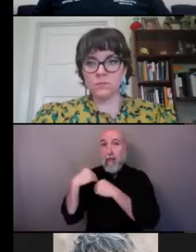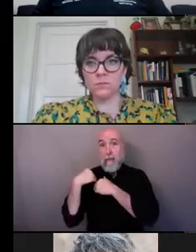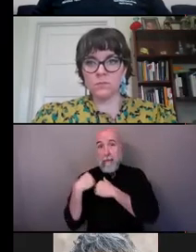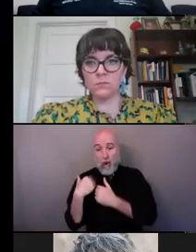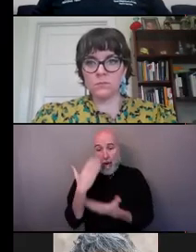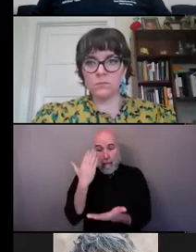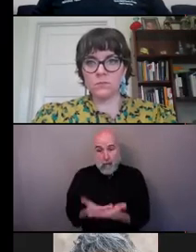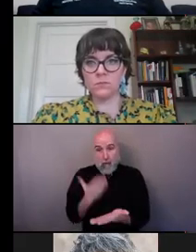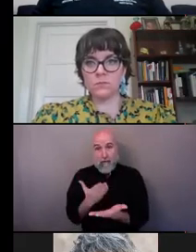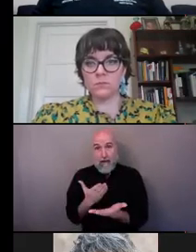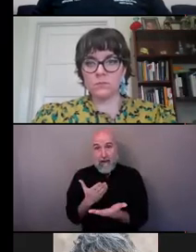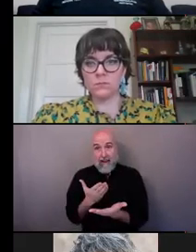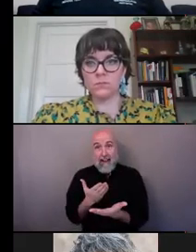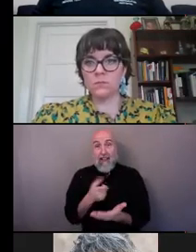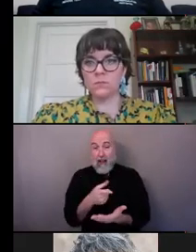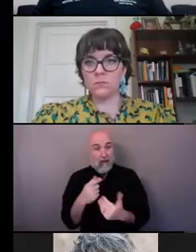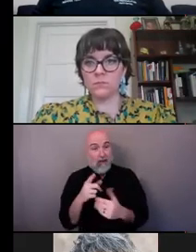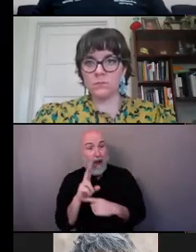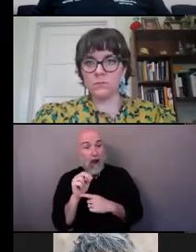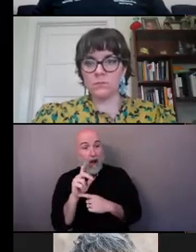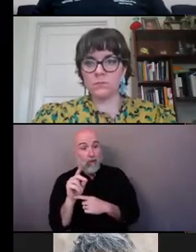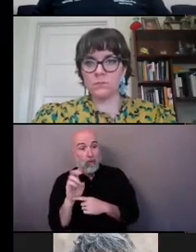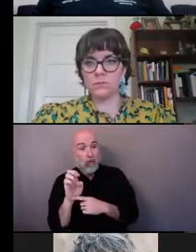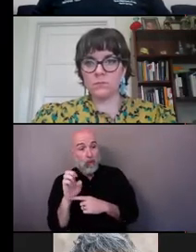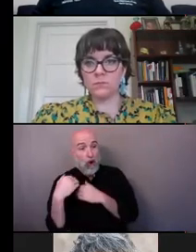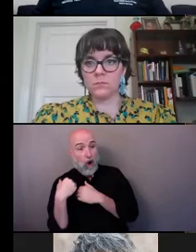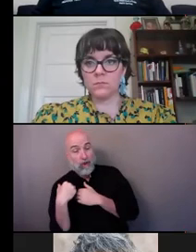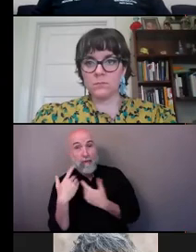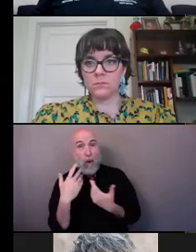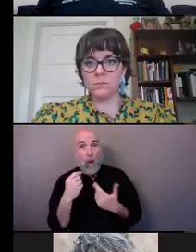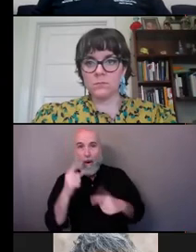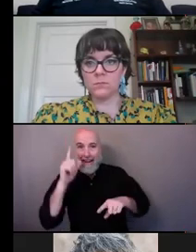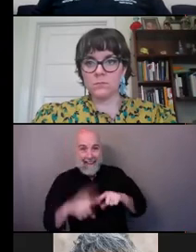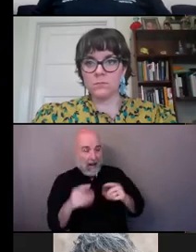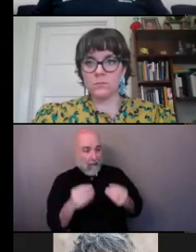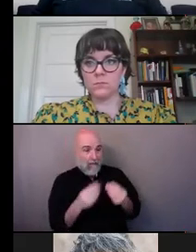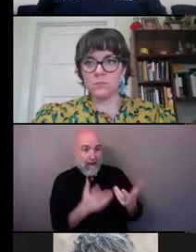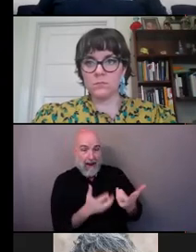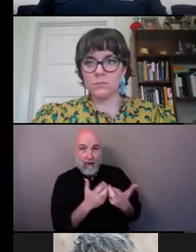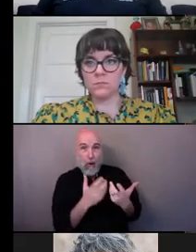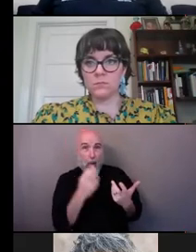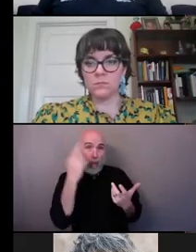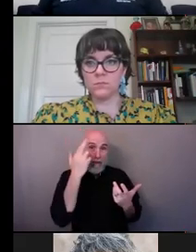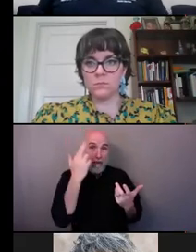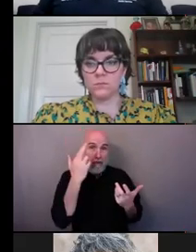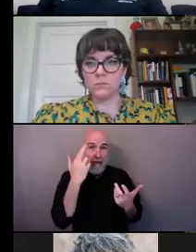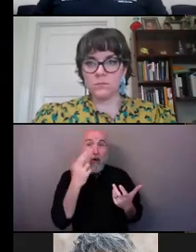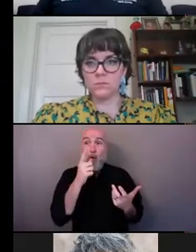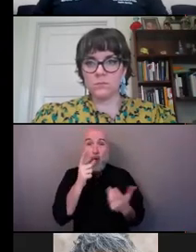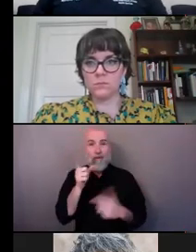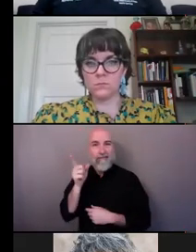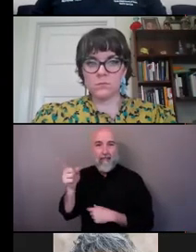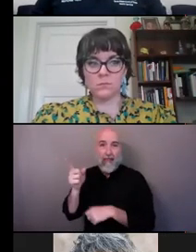proving the existence of an undue hardship or an inability to have a reasonable accommodation is on the